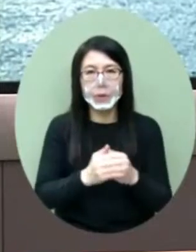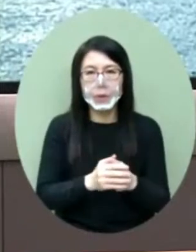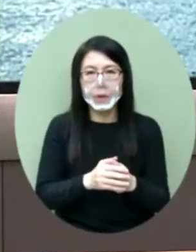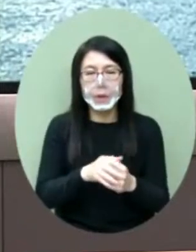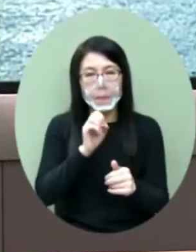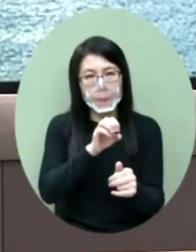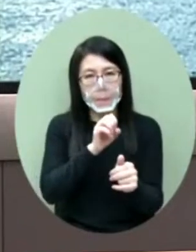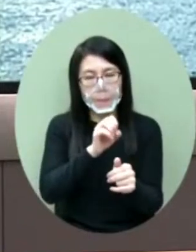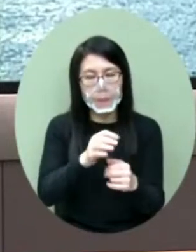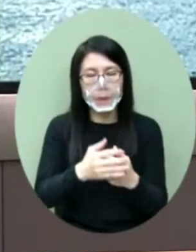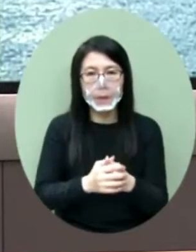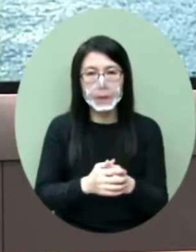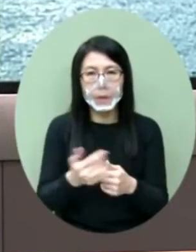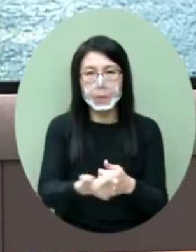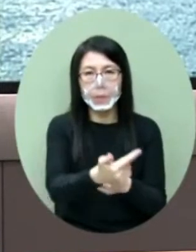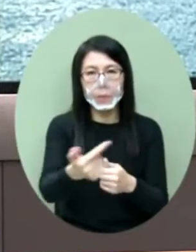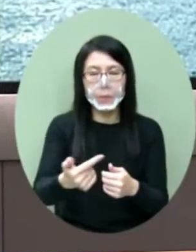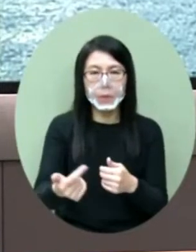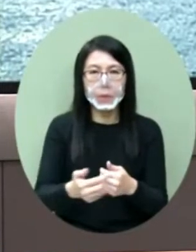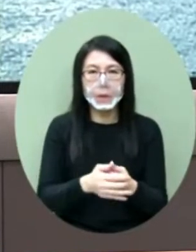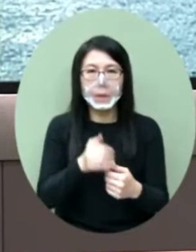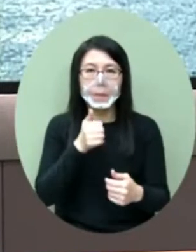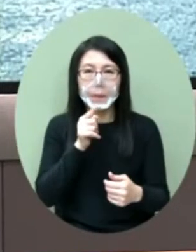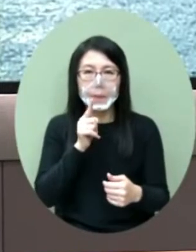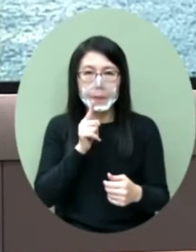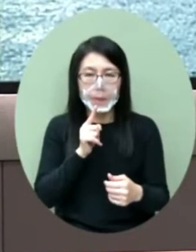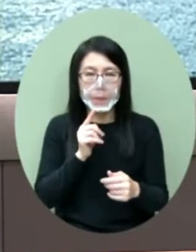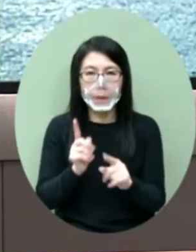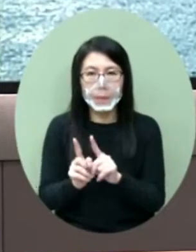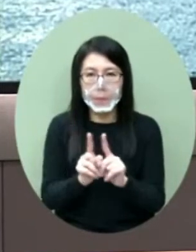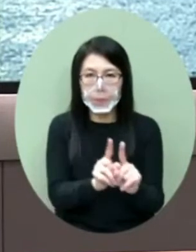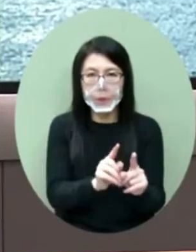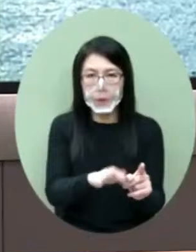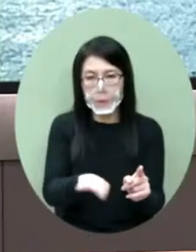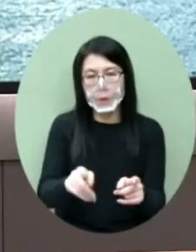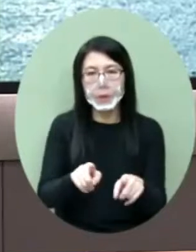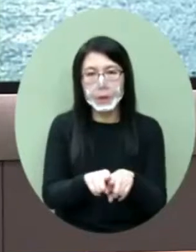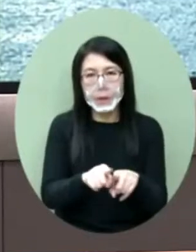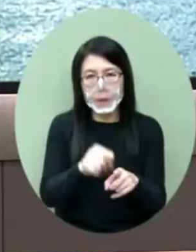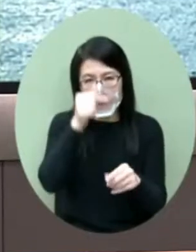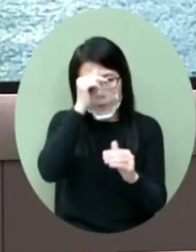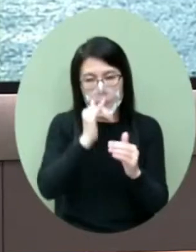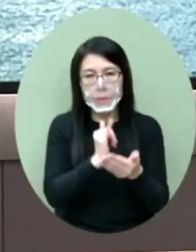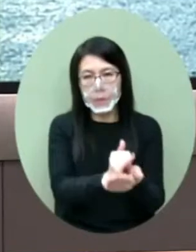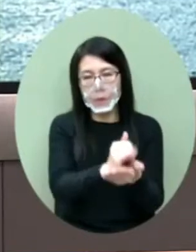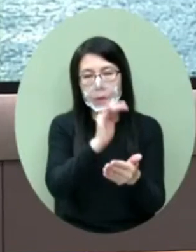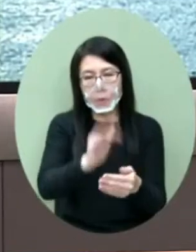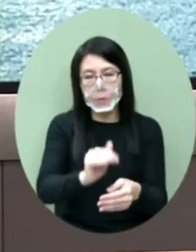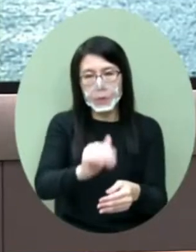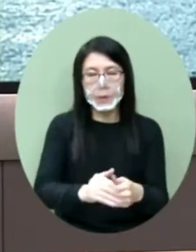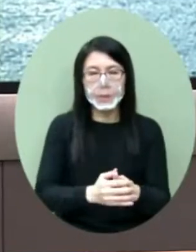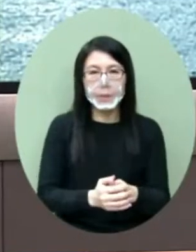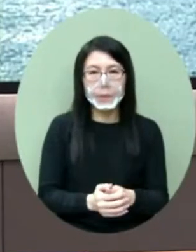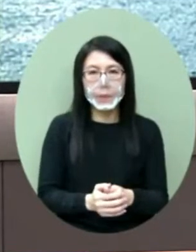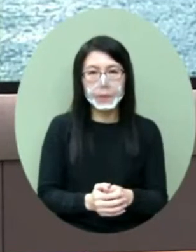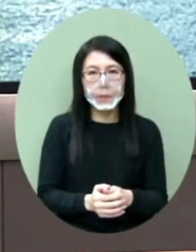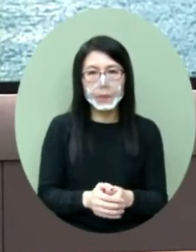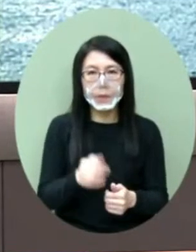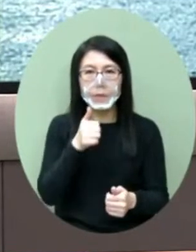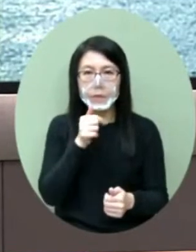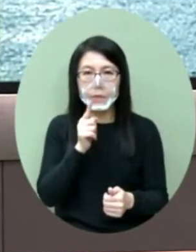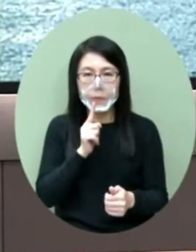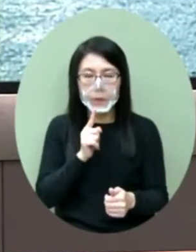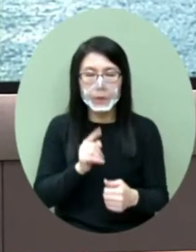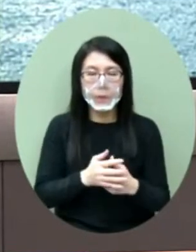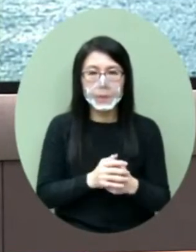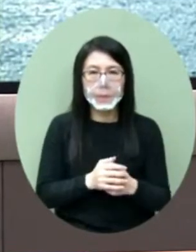parents are staying with the kids. So either if the parents are also confirmed positive, we will try our best